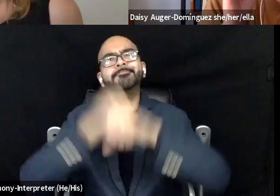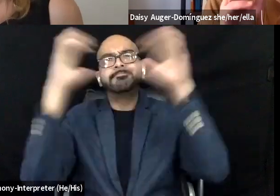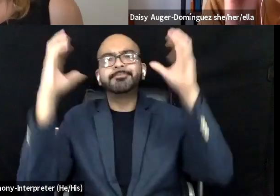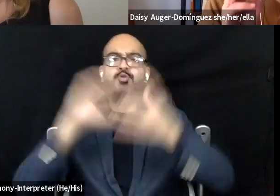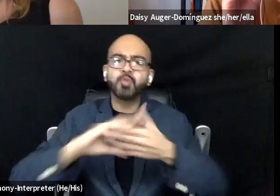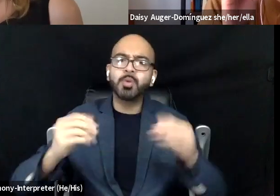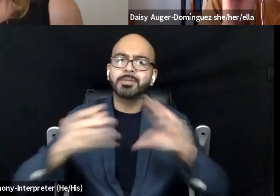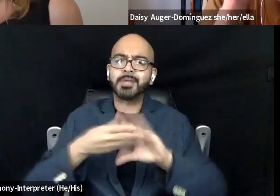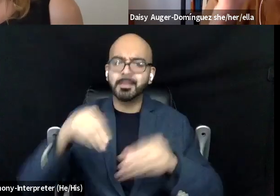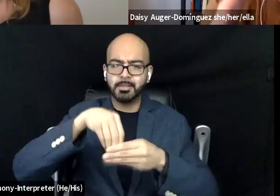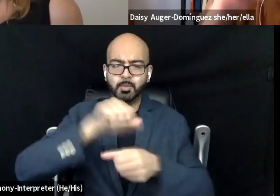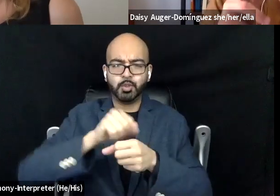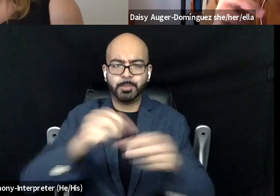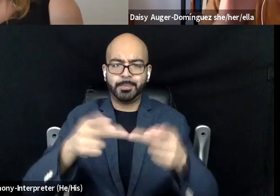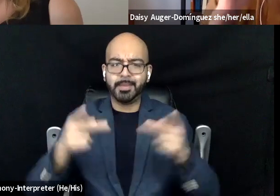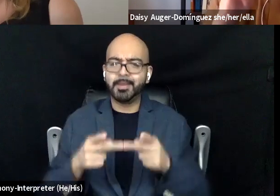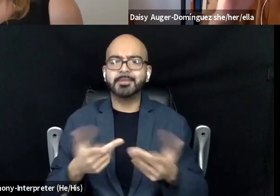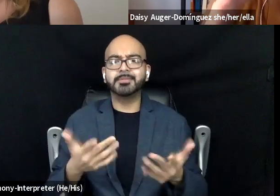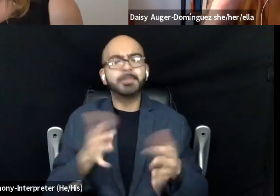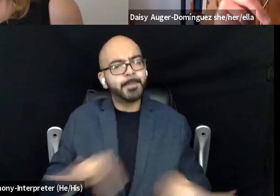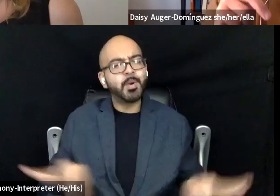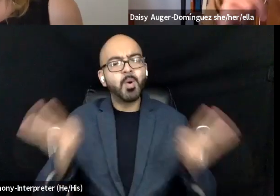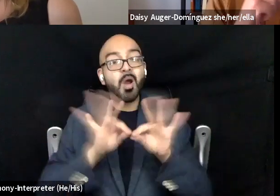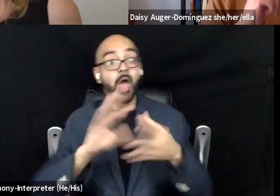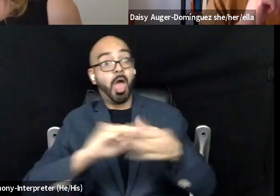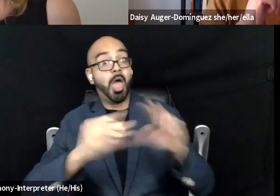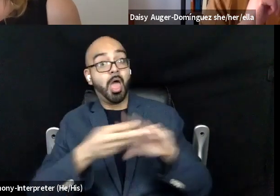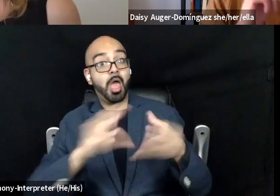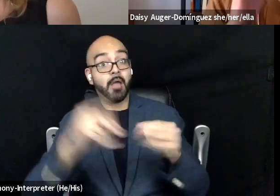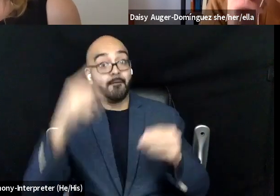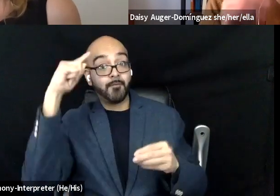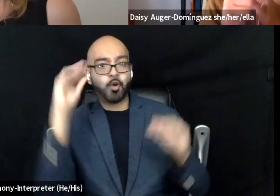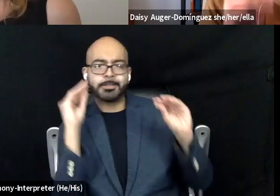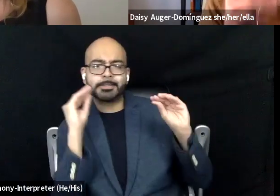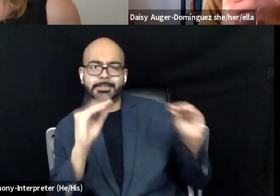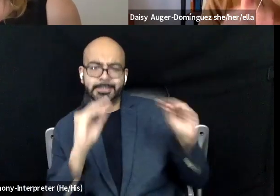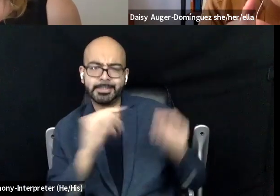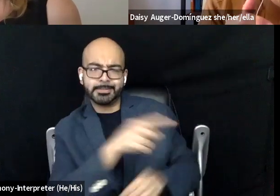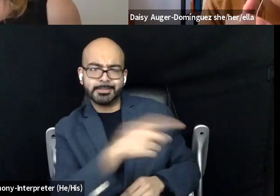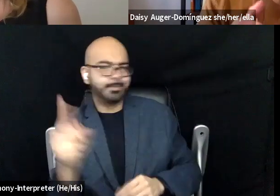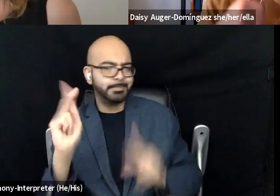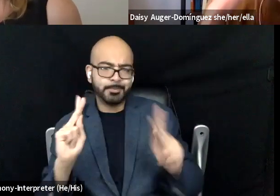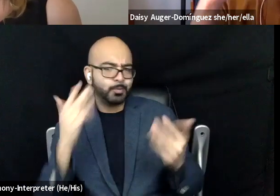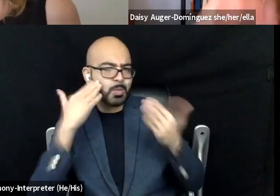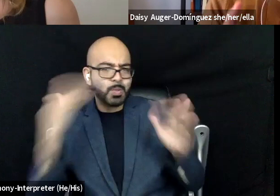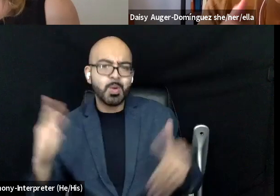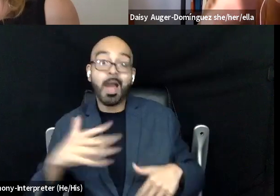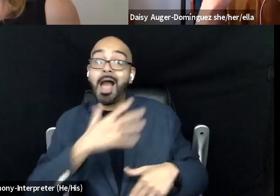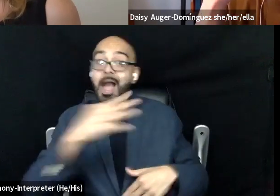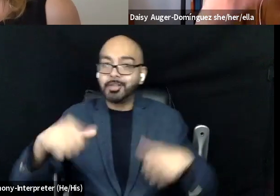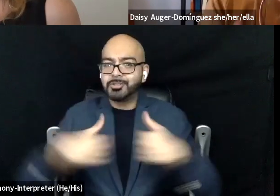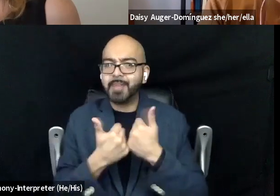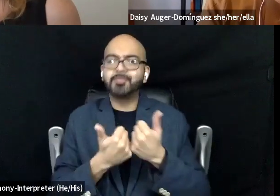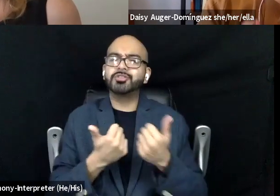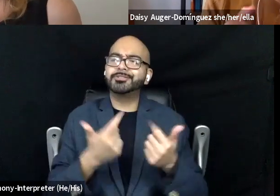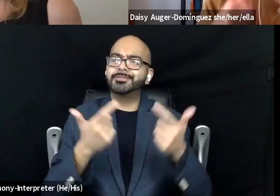it's such a critical piece of shedding light on what people don't know and challenging dominant views about what leadership